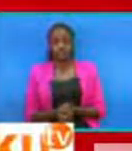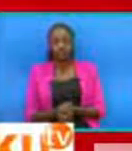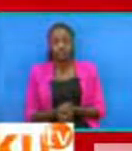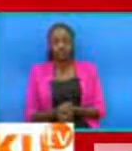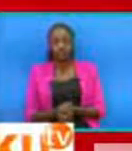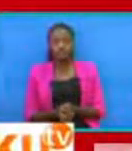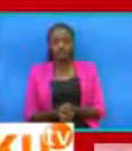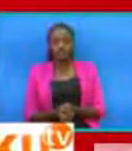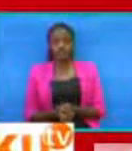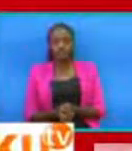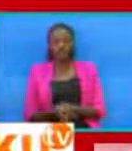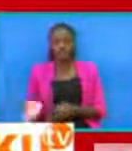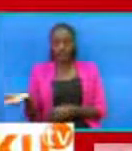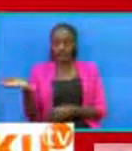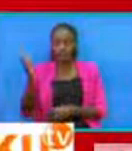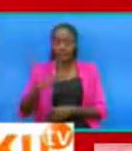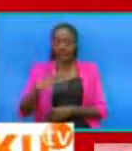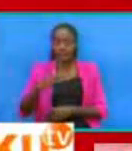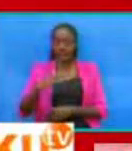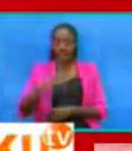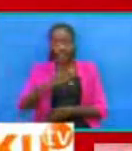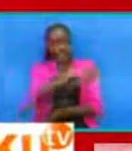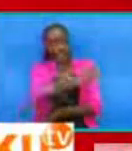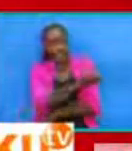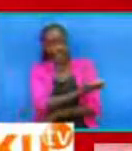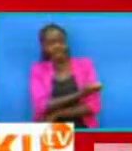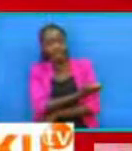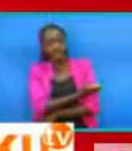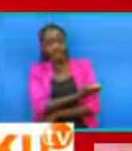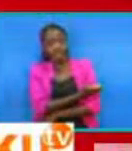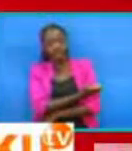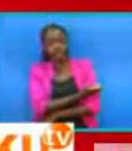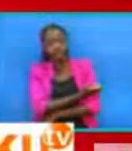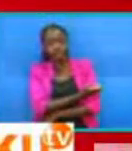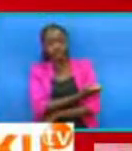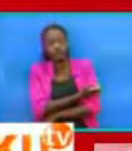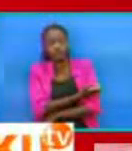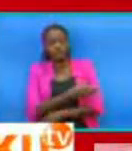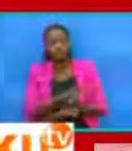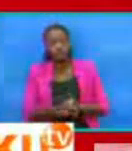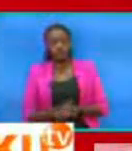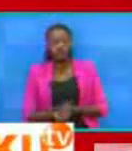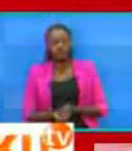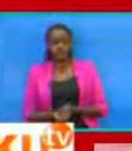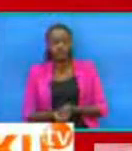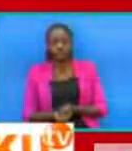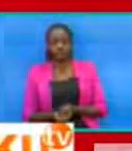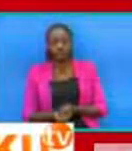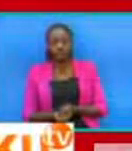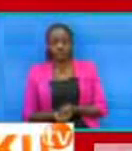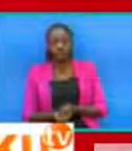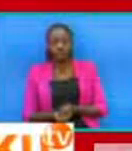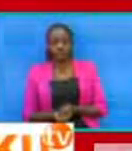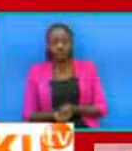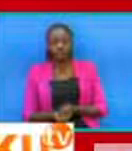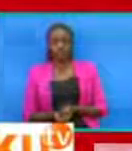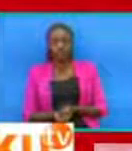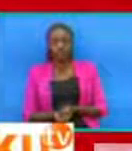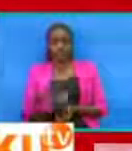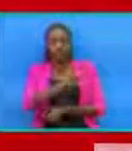returning some energy in terms of the bounce, in terms of this foam